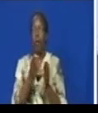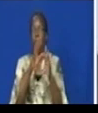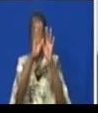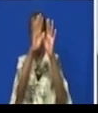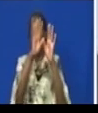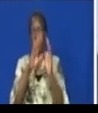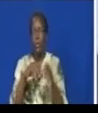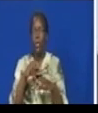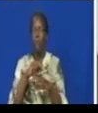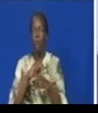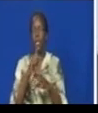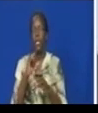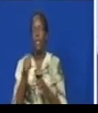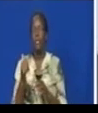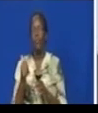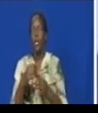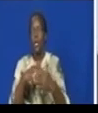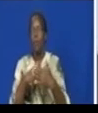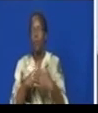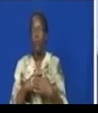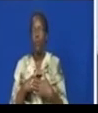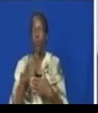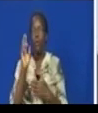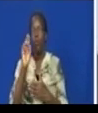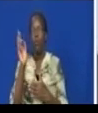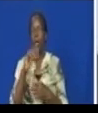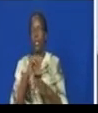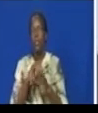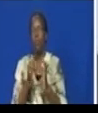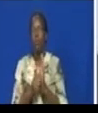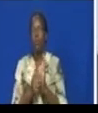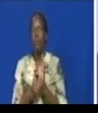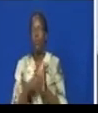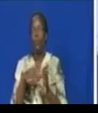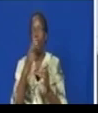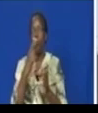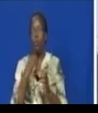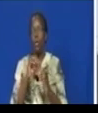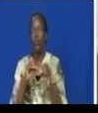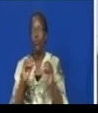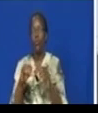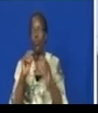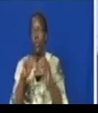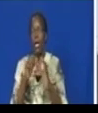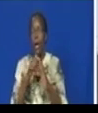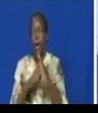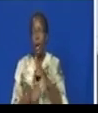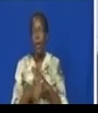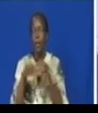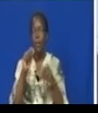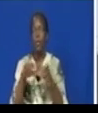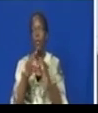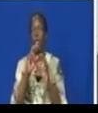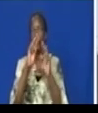affect each other. Now, before we look at the problems we want to tackle today under this topic, I need a